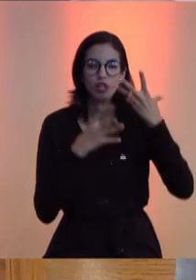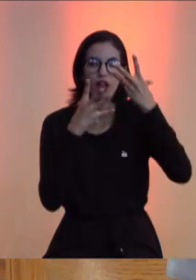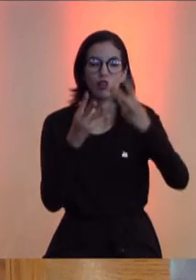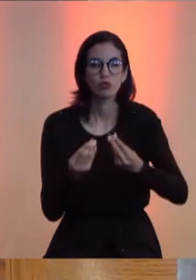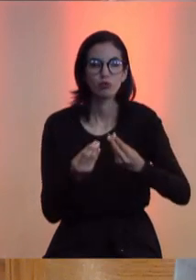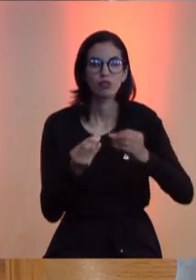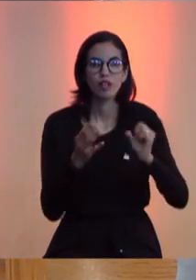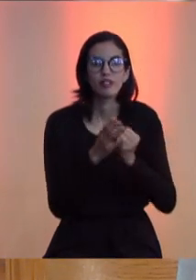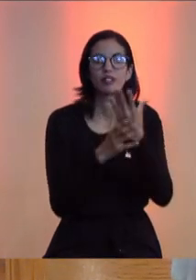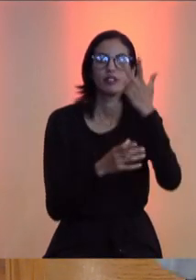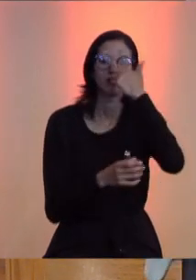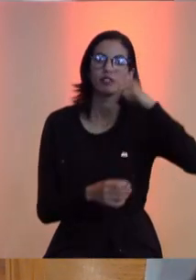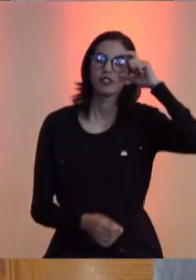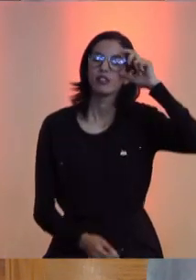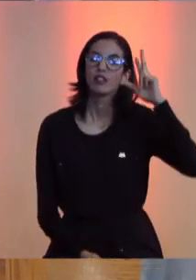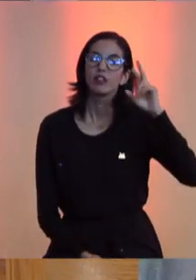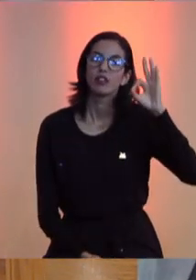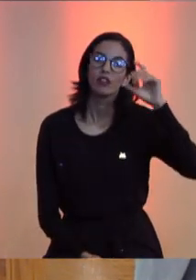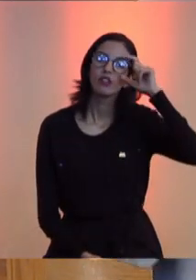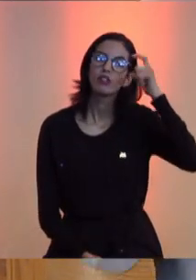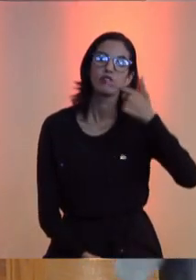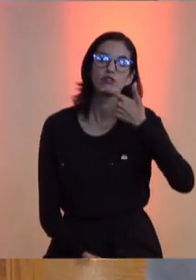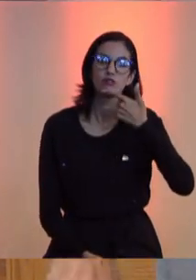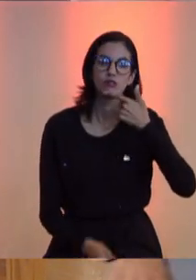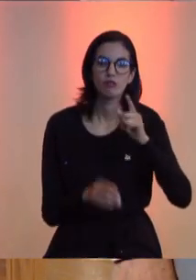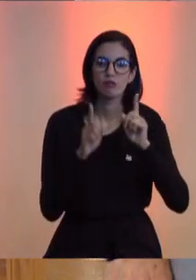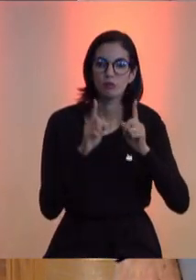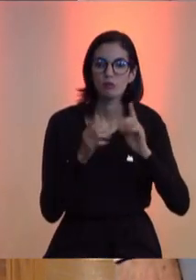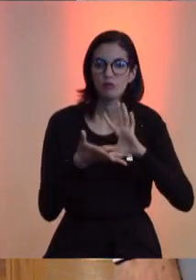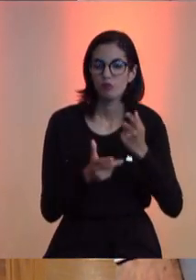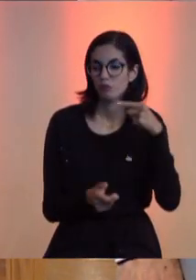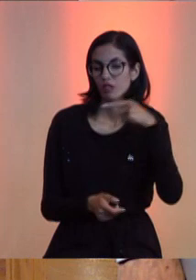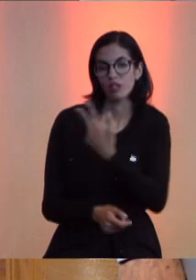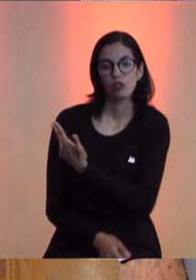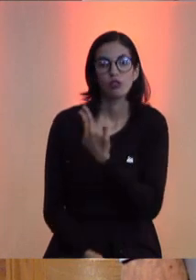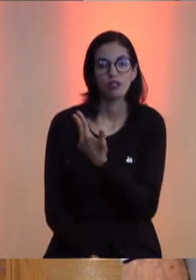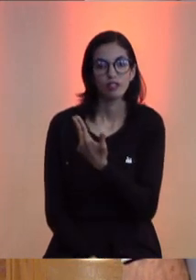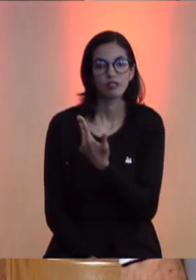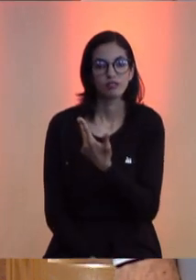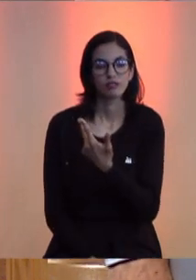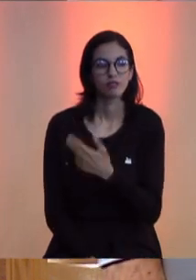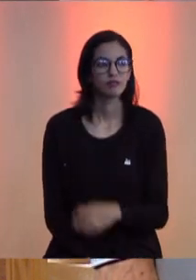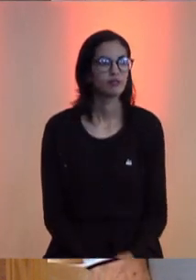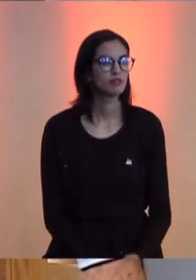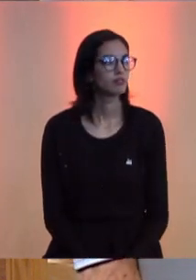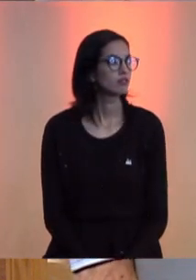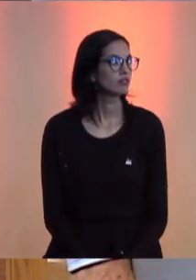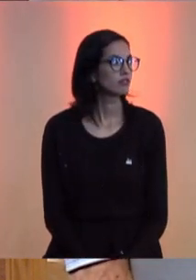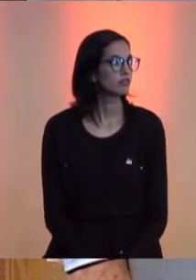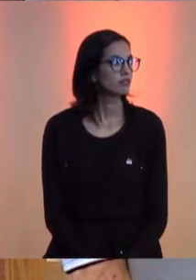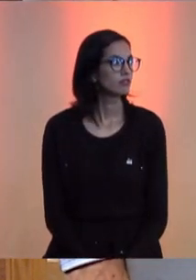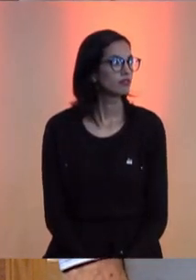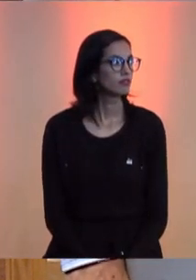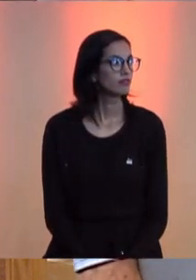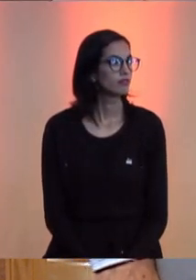Como Shadrach, Meshach, and Abednego. Y Abednego. I want you, when you leave this school, even after 20 years, you can